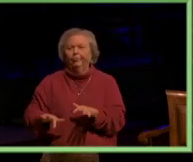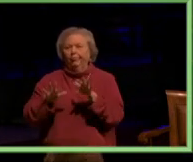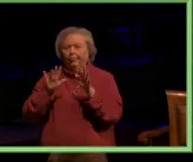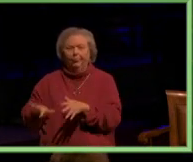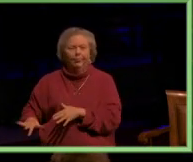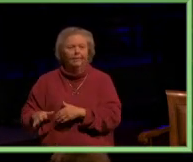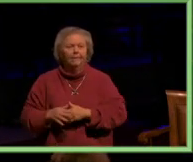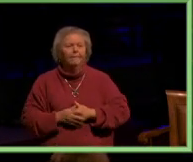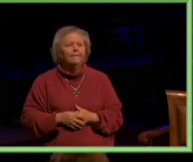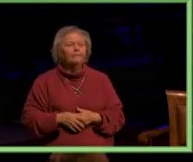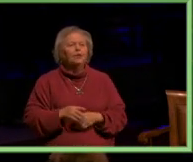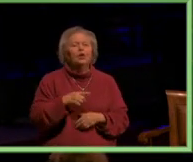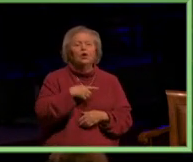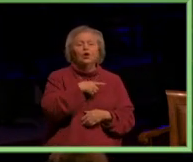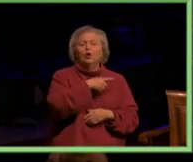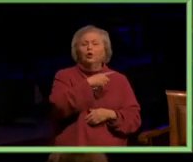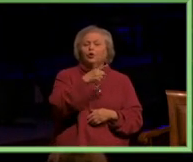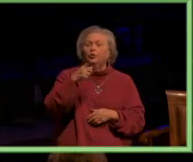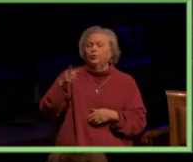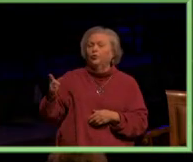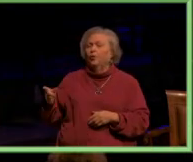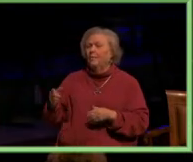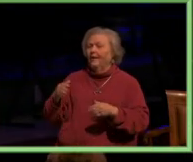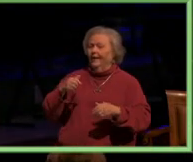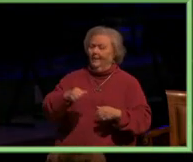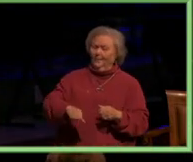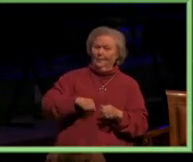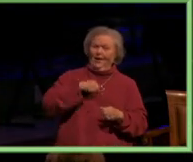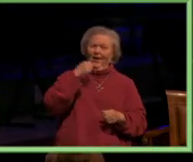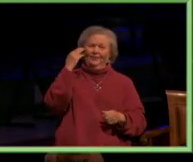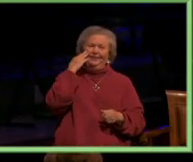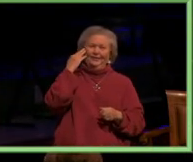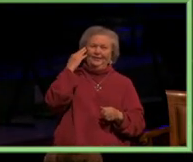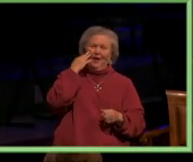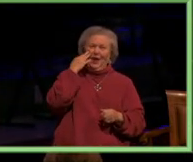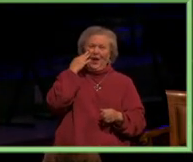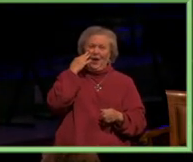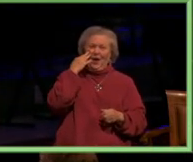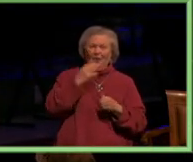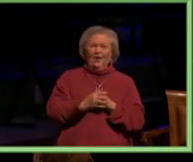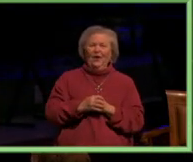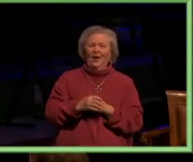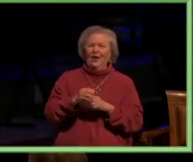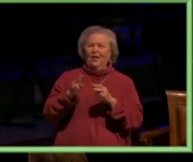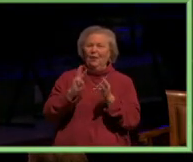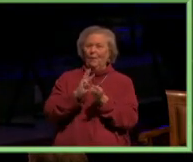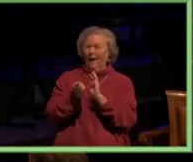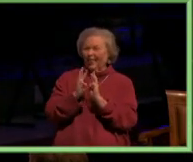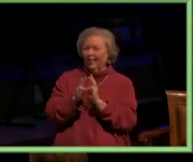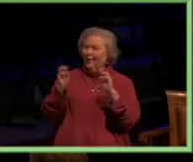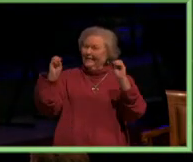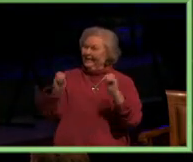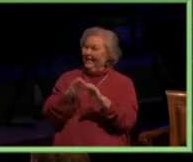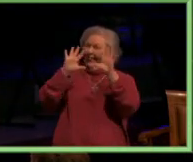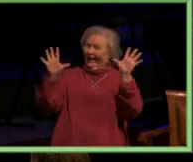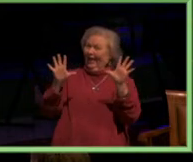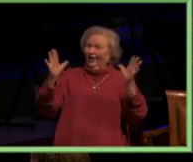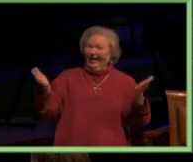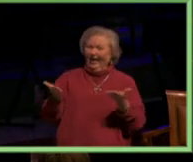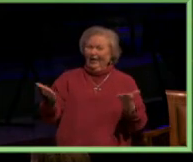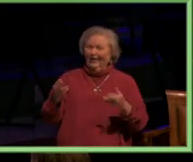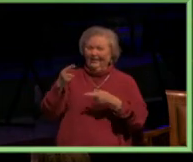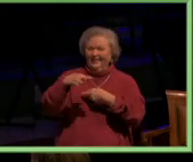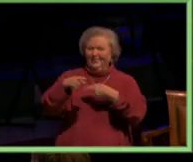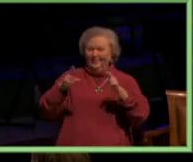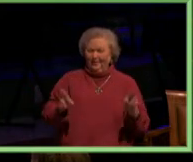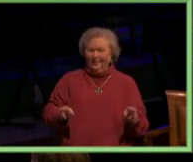right? You'll be proud to know that the weather is clear in the sanctuary, all right? And so we're glad to